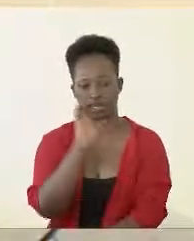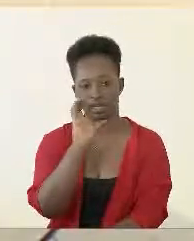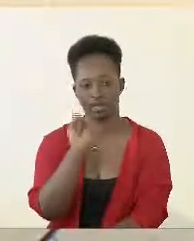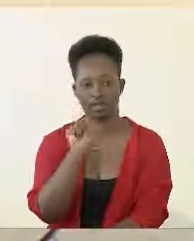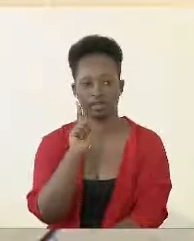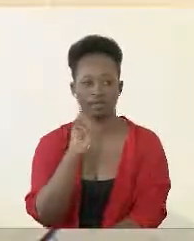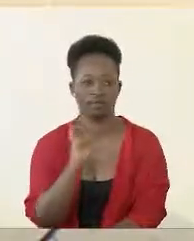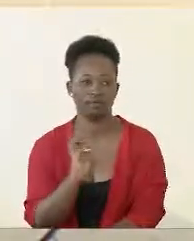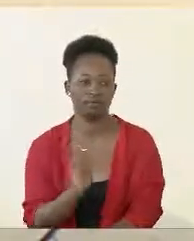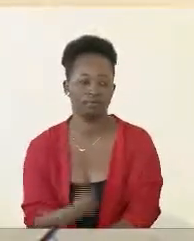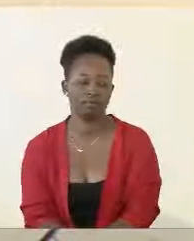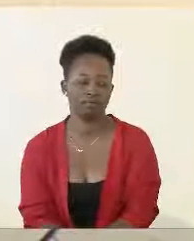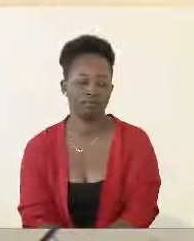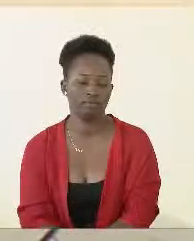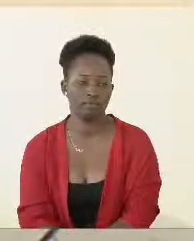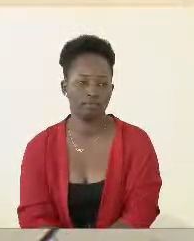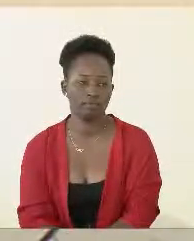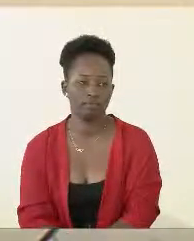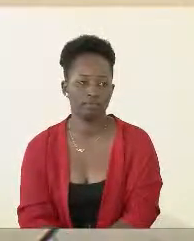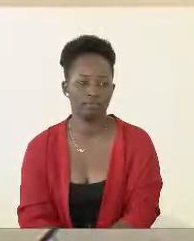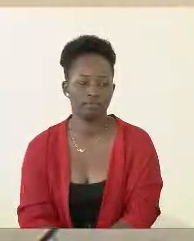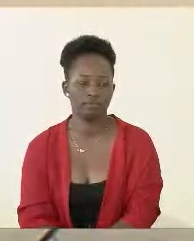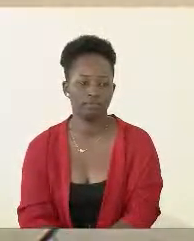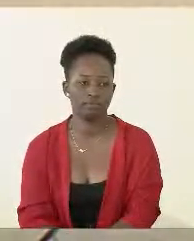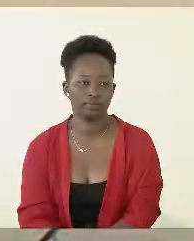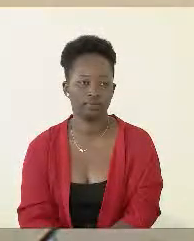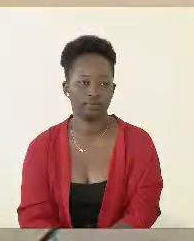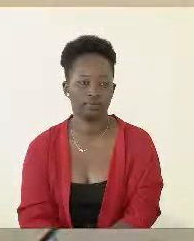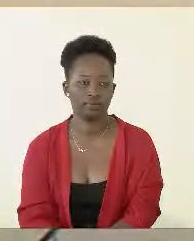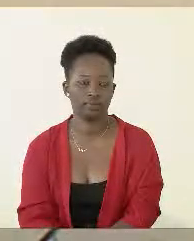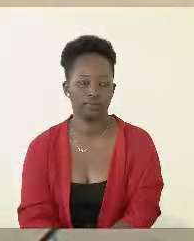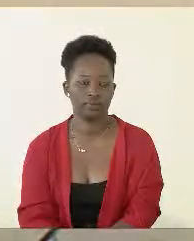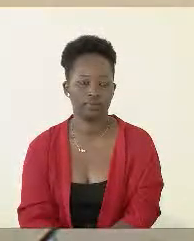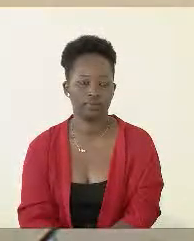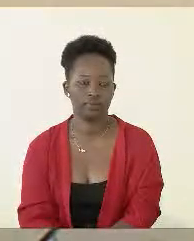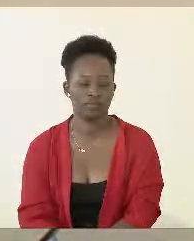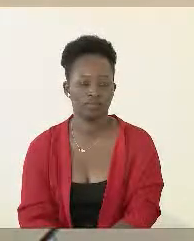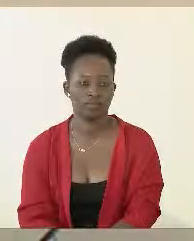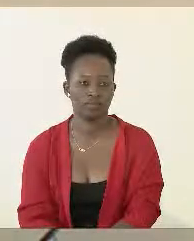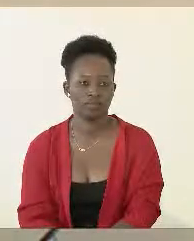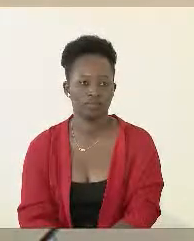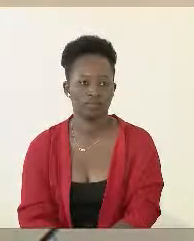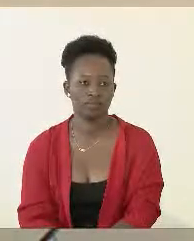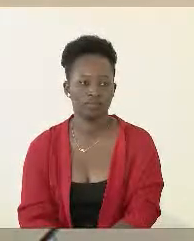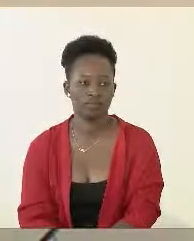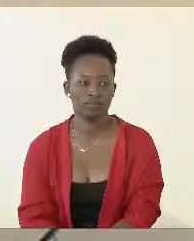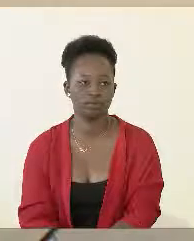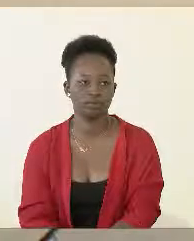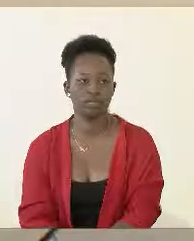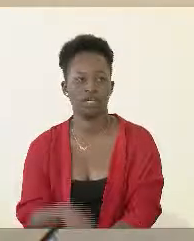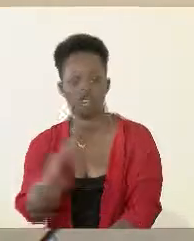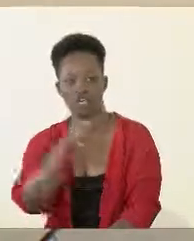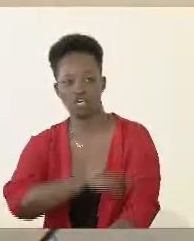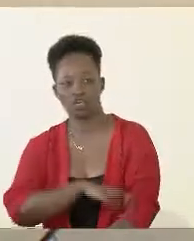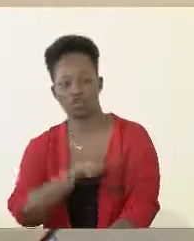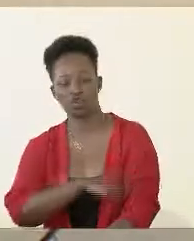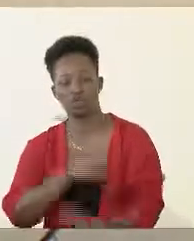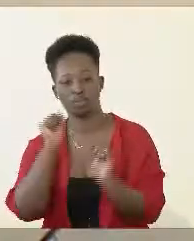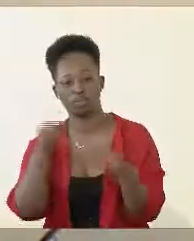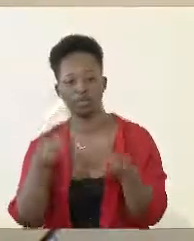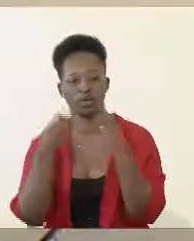the business. That would be one of the importance of applying the contribution of applying growth strategies.